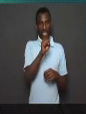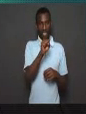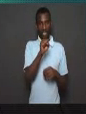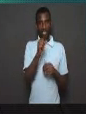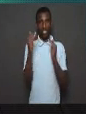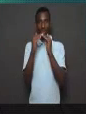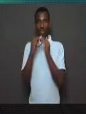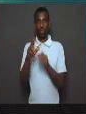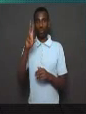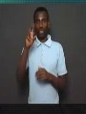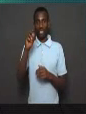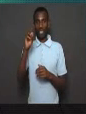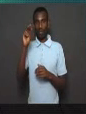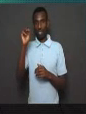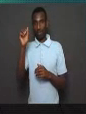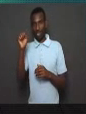40 seconds.